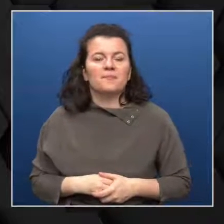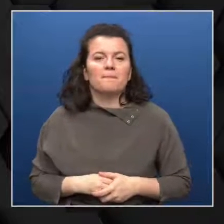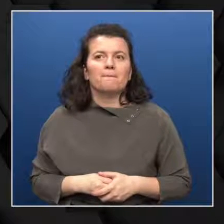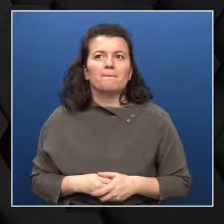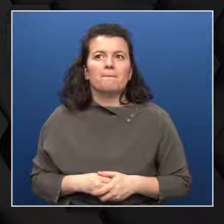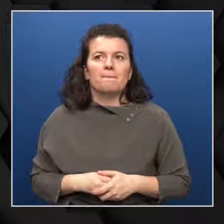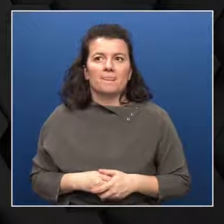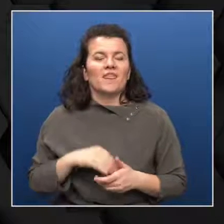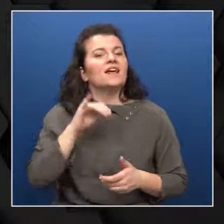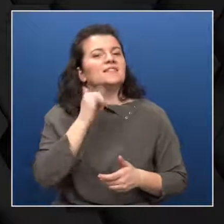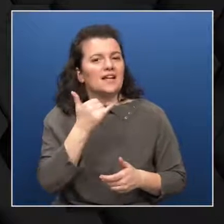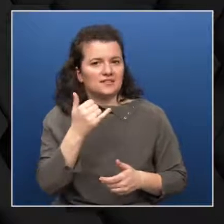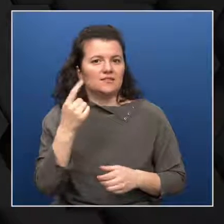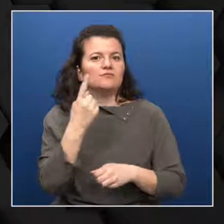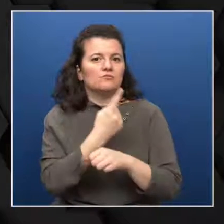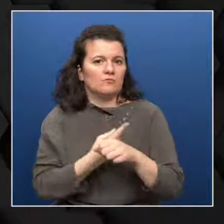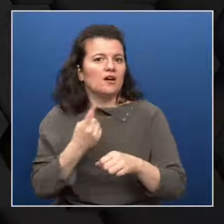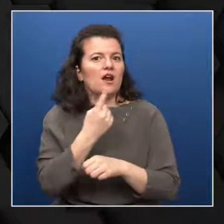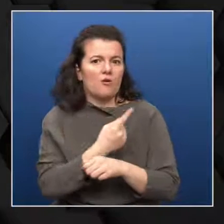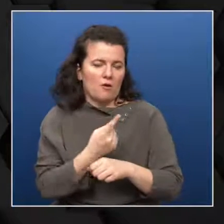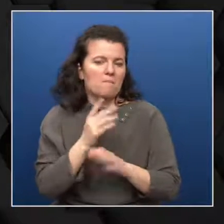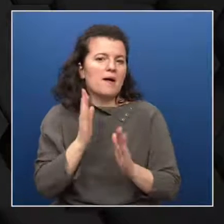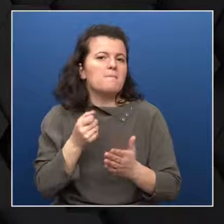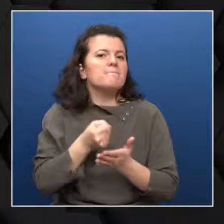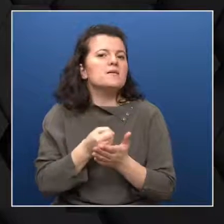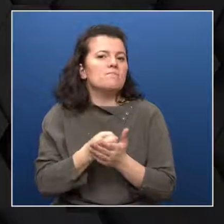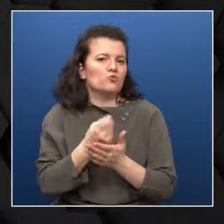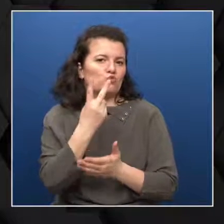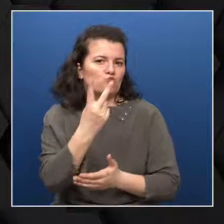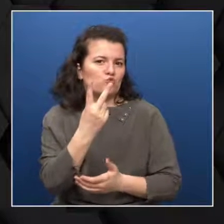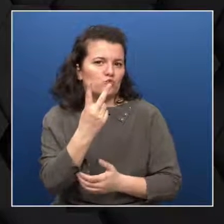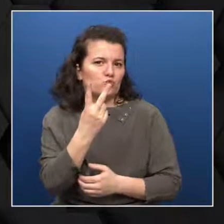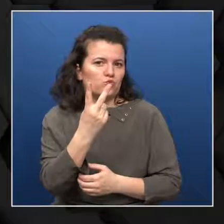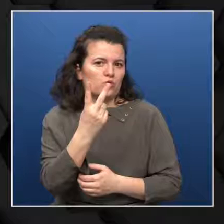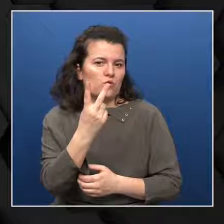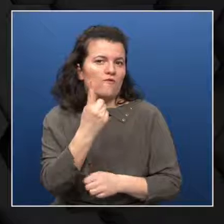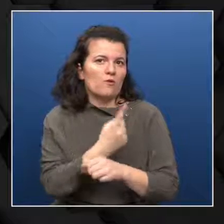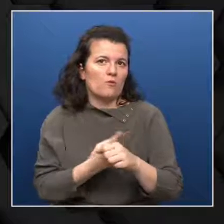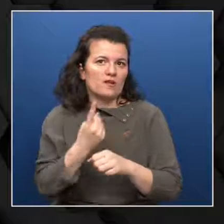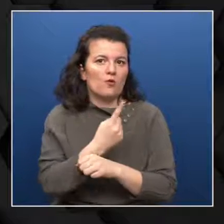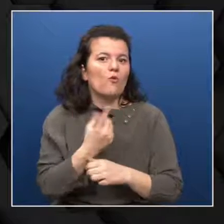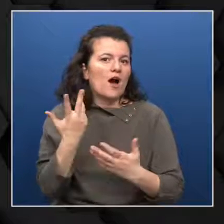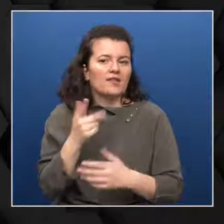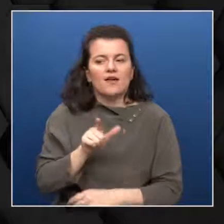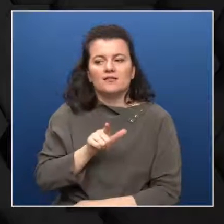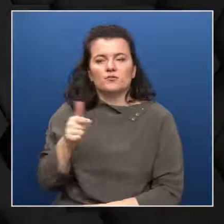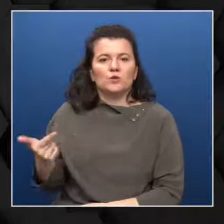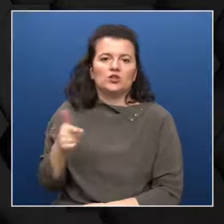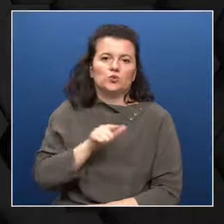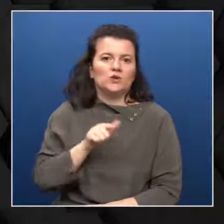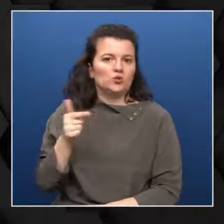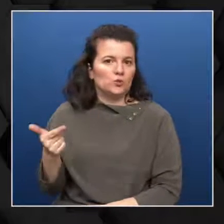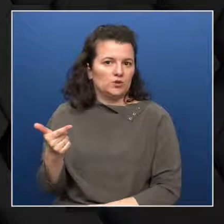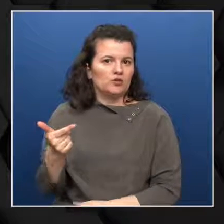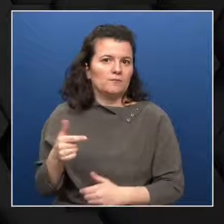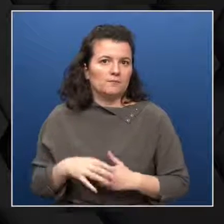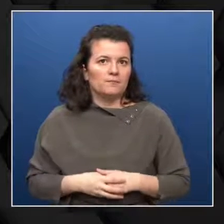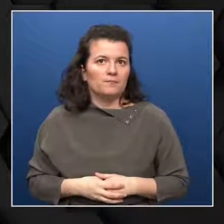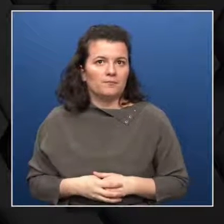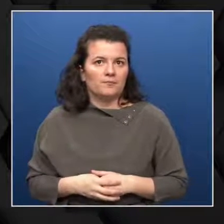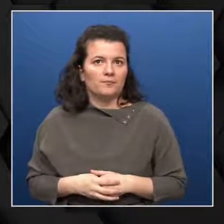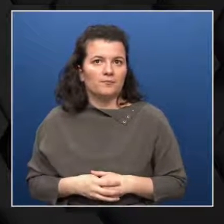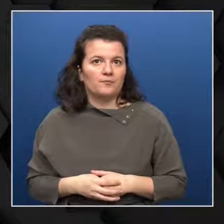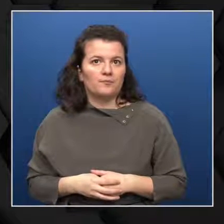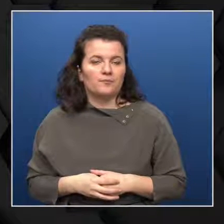2, at least for an hour. They switch. And the best one, if your